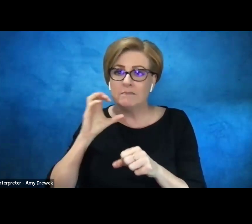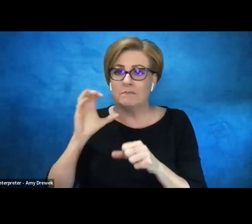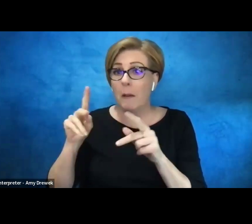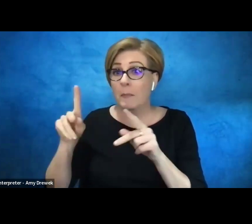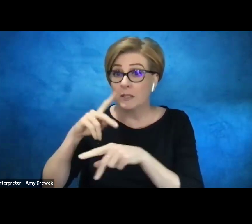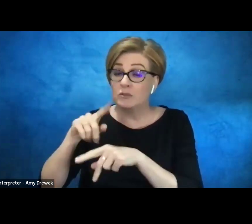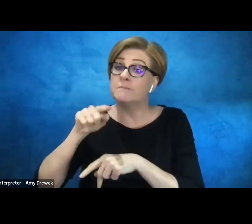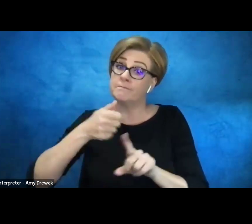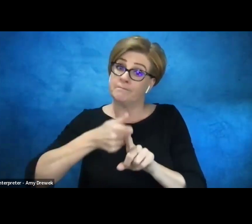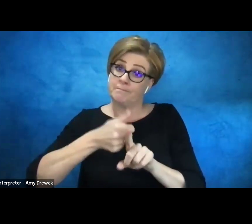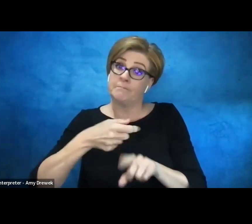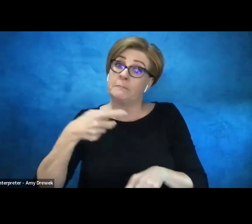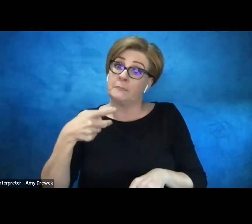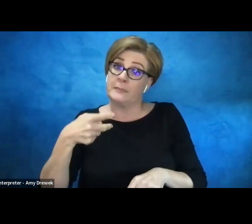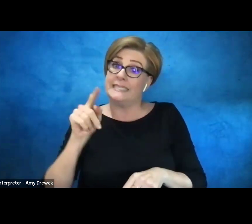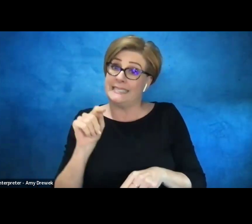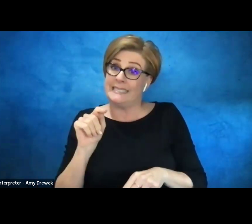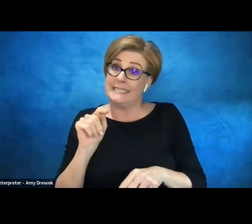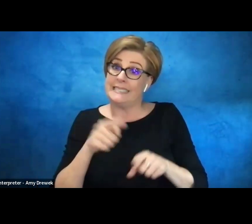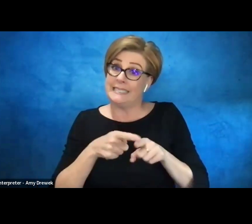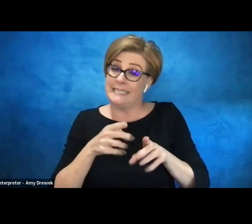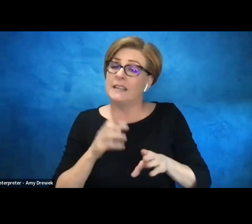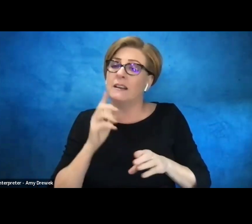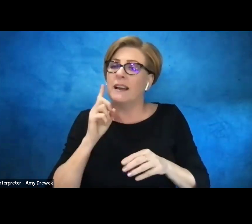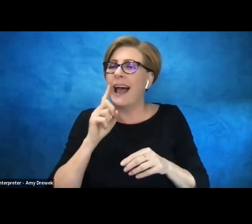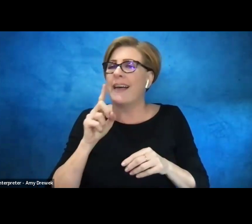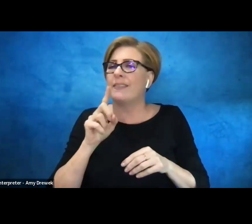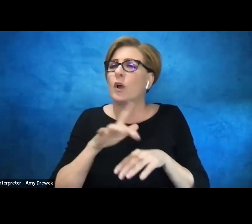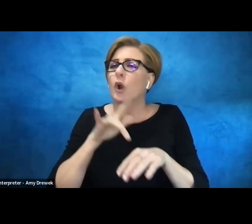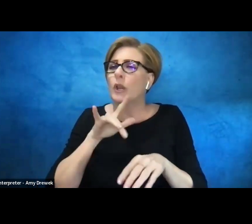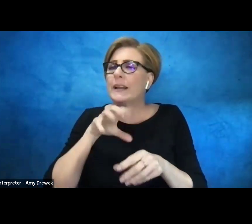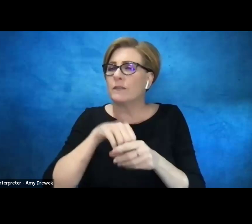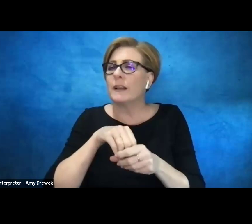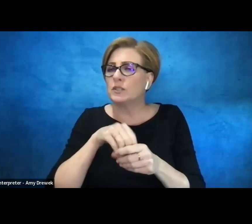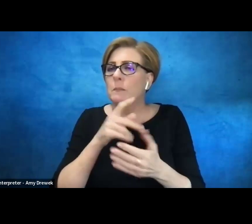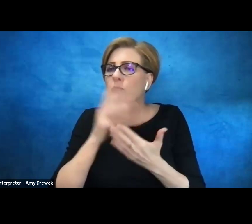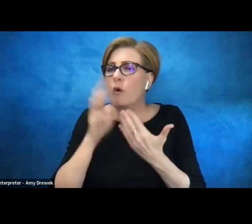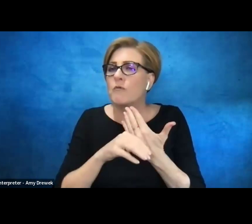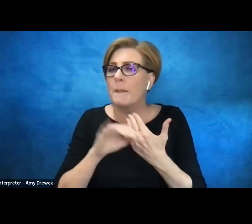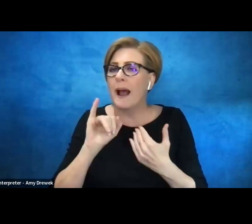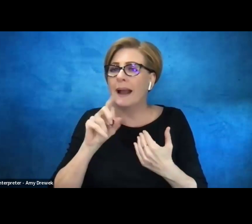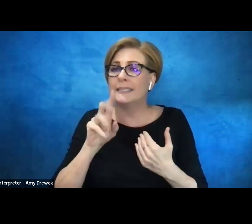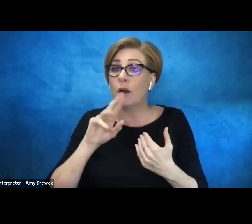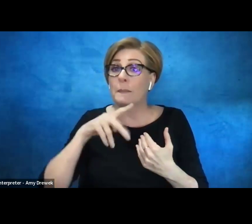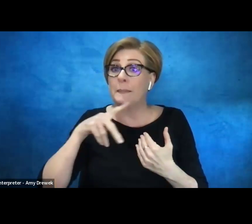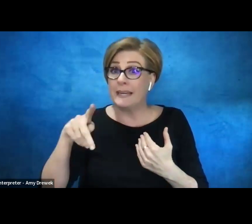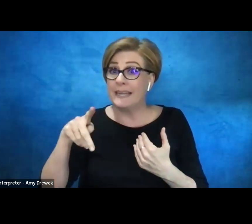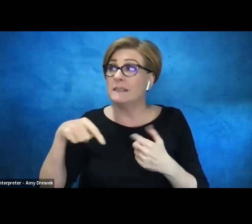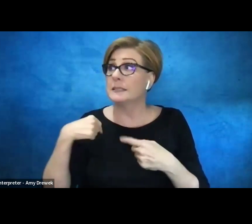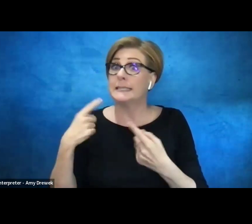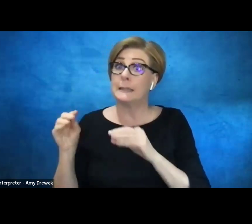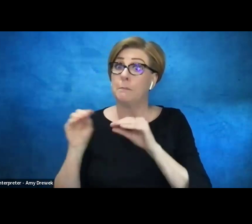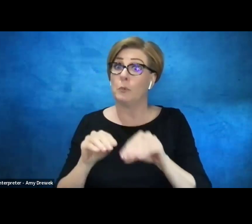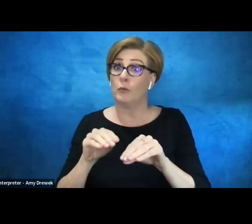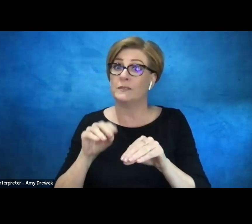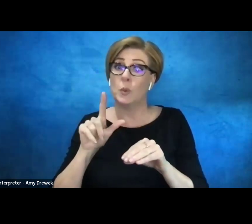in the Up to 3 early intervention program at the IDRPP since moving to Logan in 2000. He has continued his clinical work